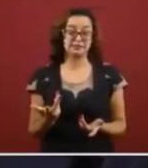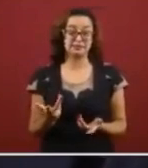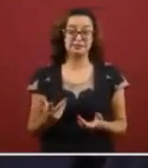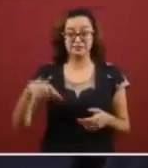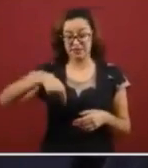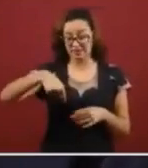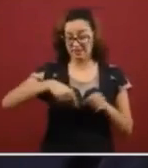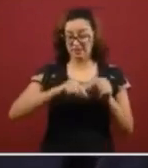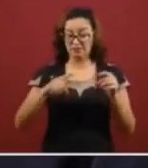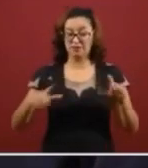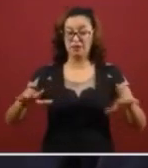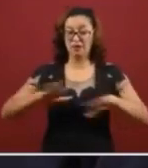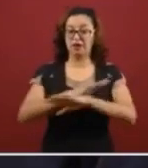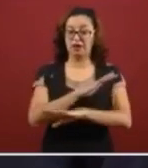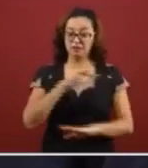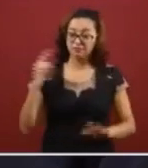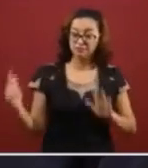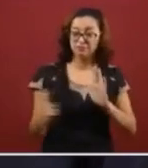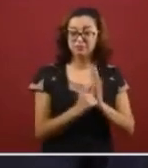they had planned these